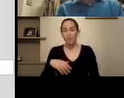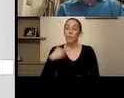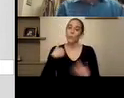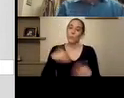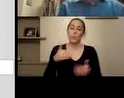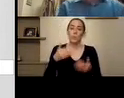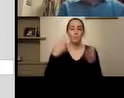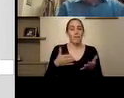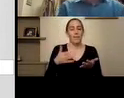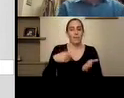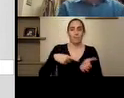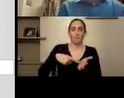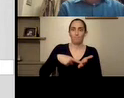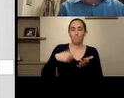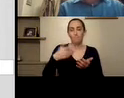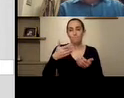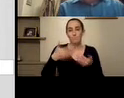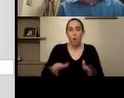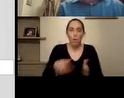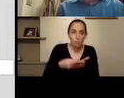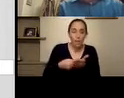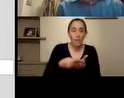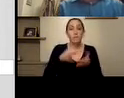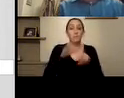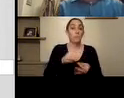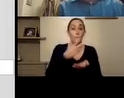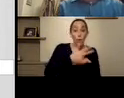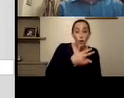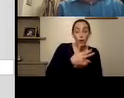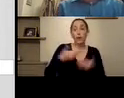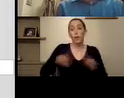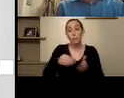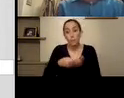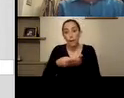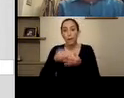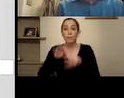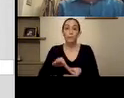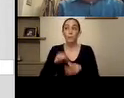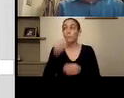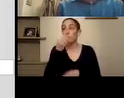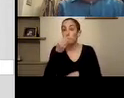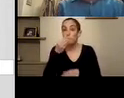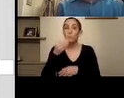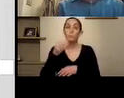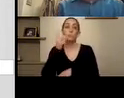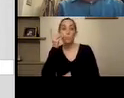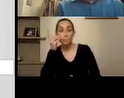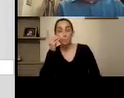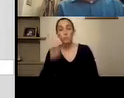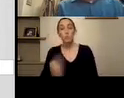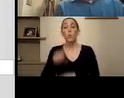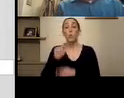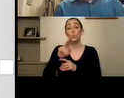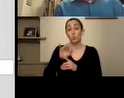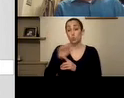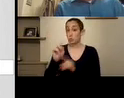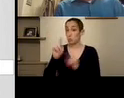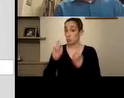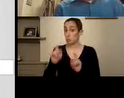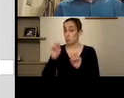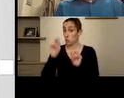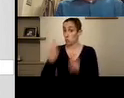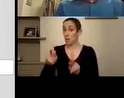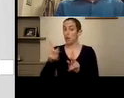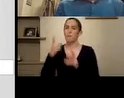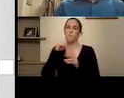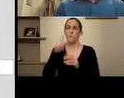in dining, we're incurring losses on the housing side of the house. So while tuition will look flat, at least for fall, from where